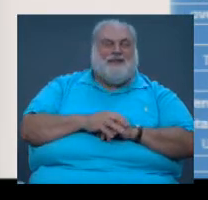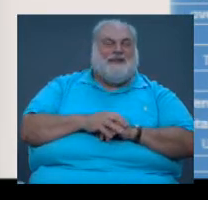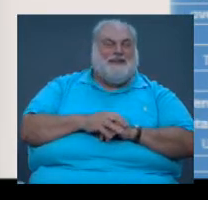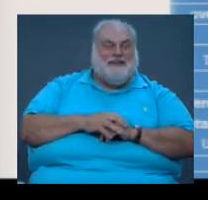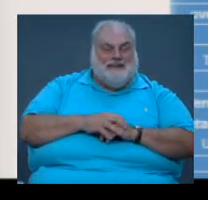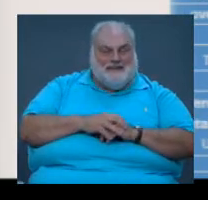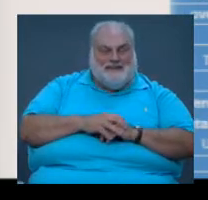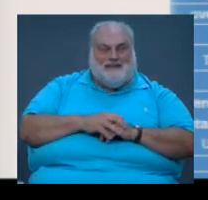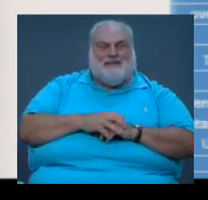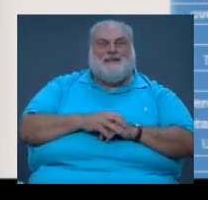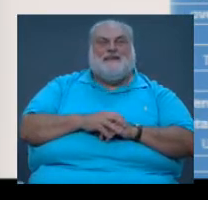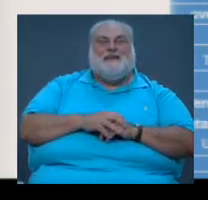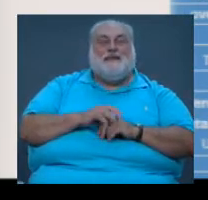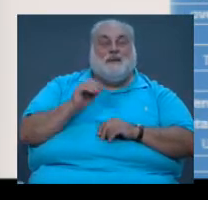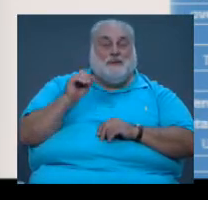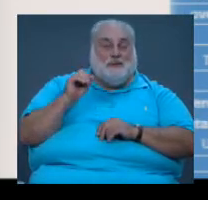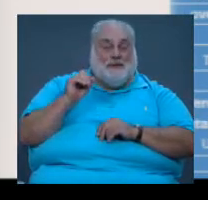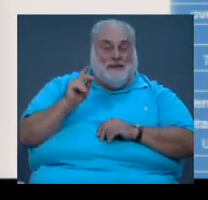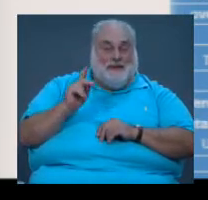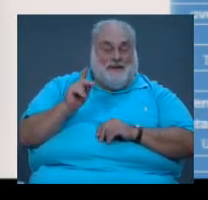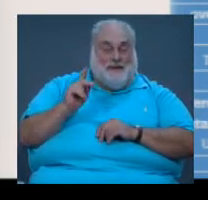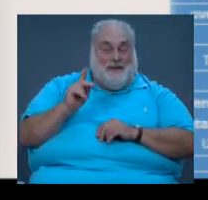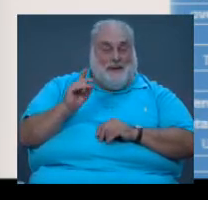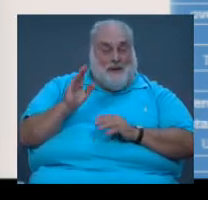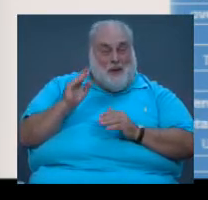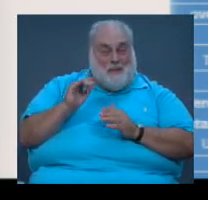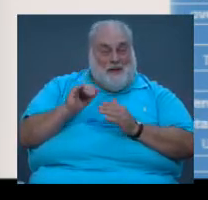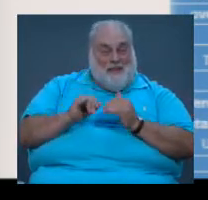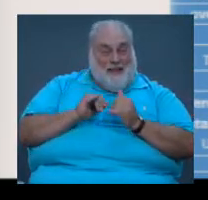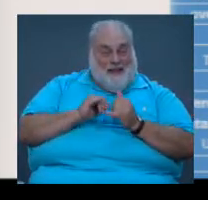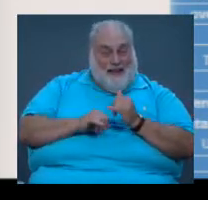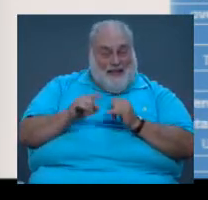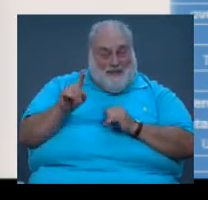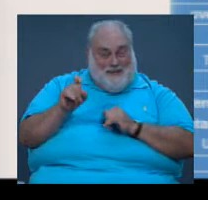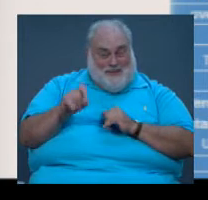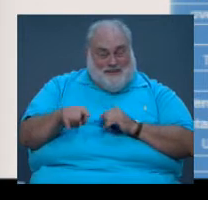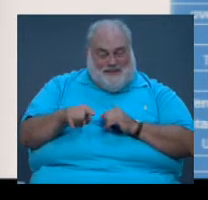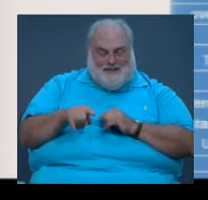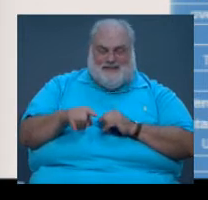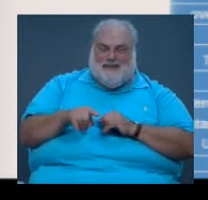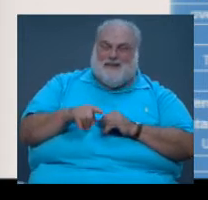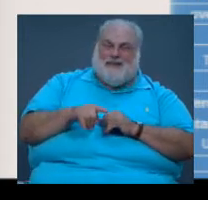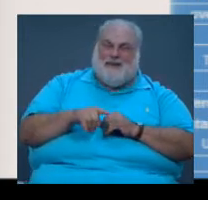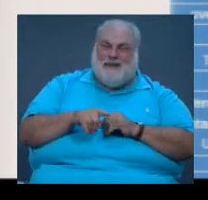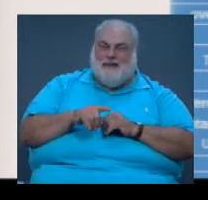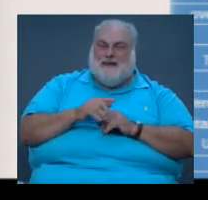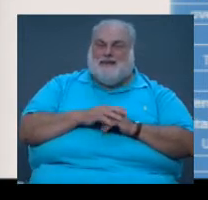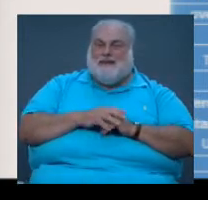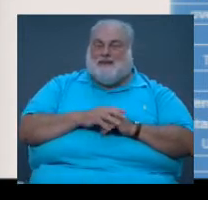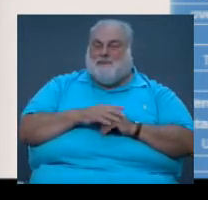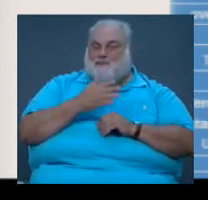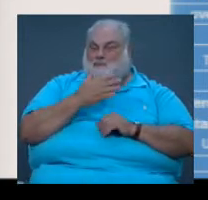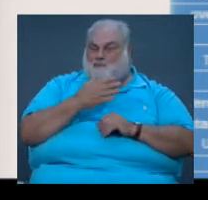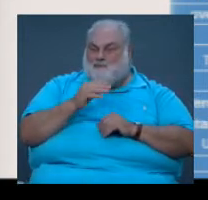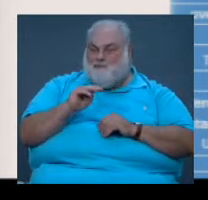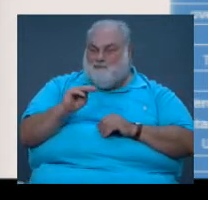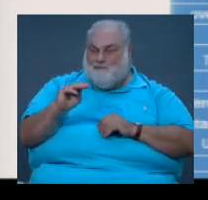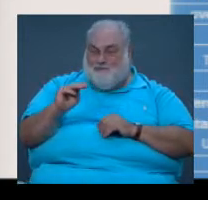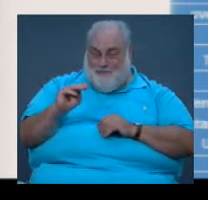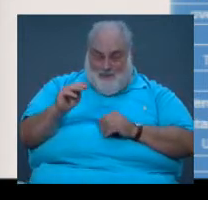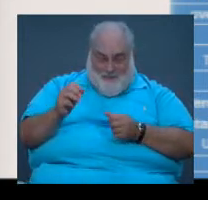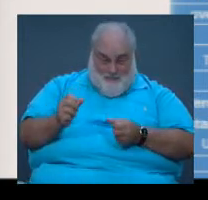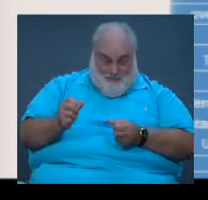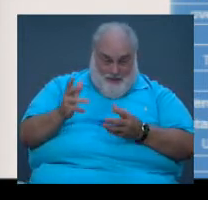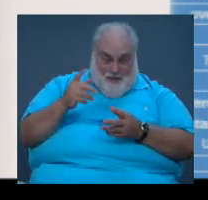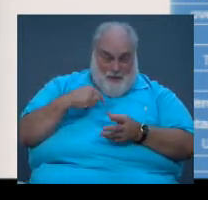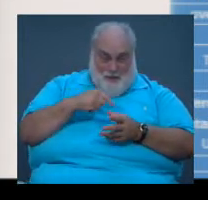Okay, now, this is And related. hopefully that this can be our last question on this. Yeah, if you get as many questions